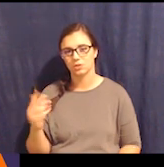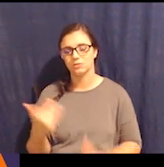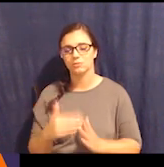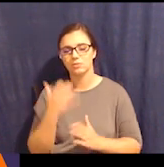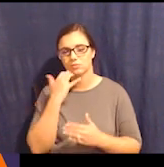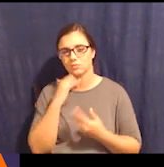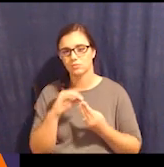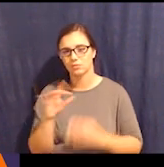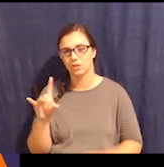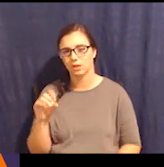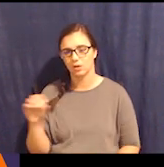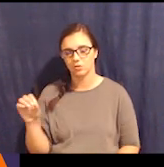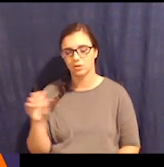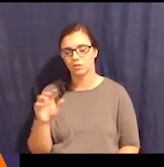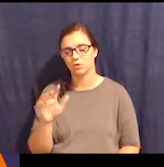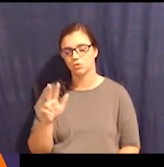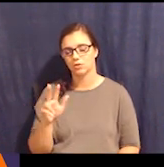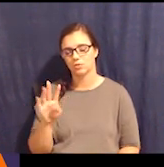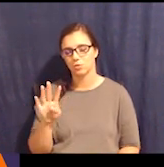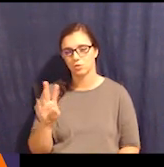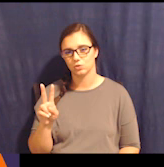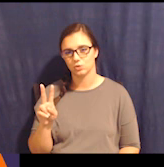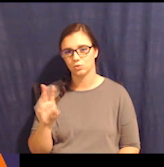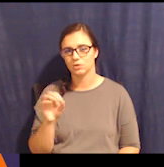1-800-342-0823, or TDD at